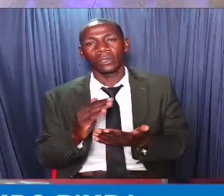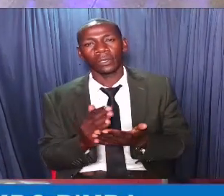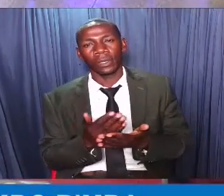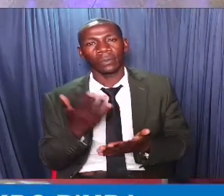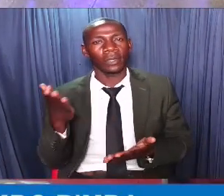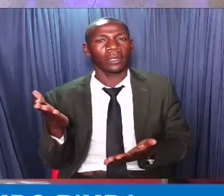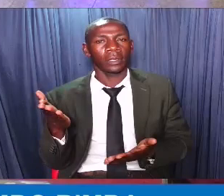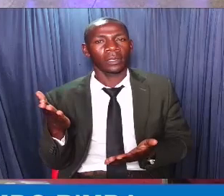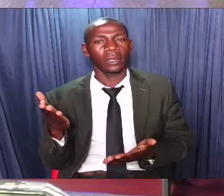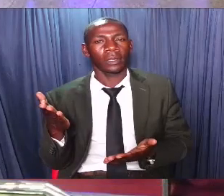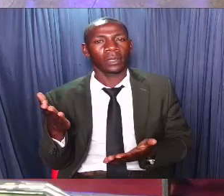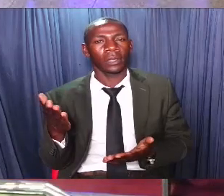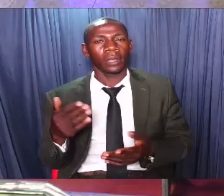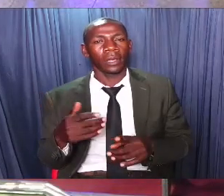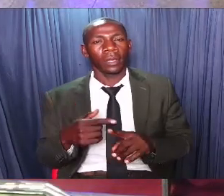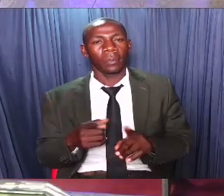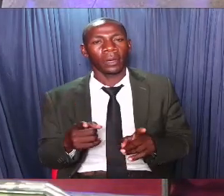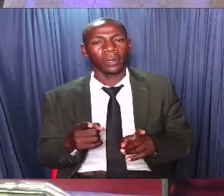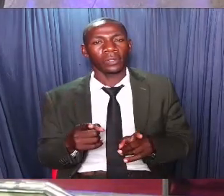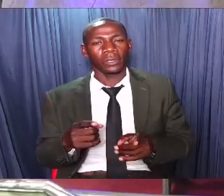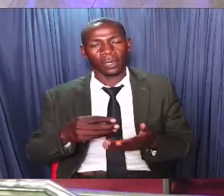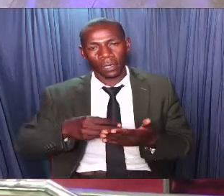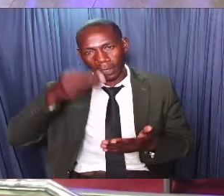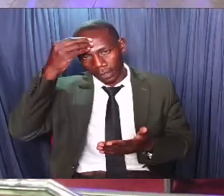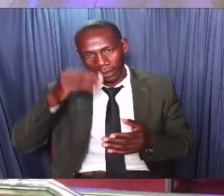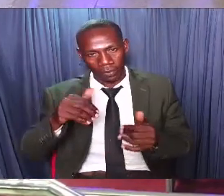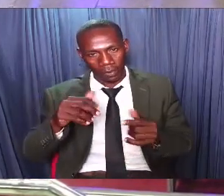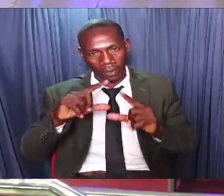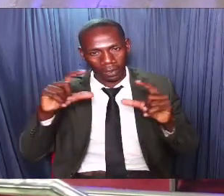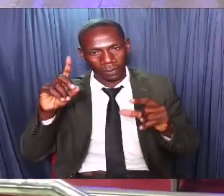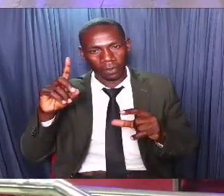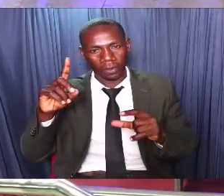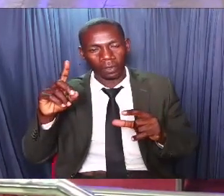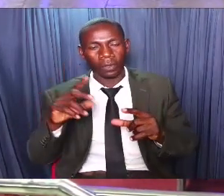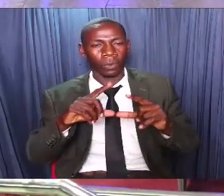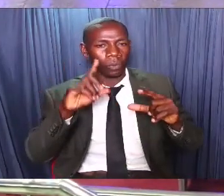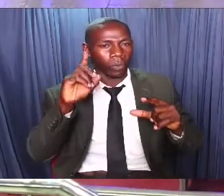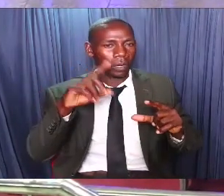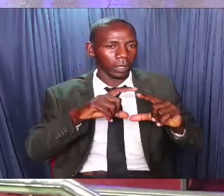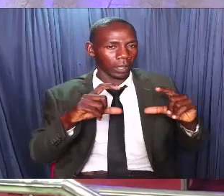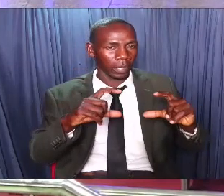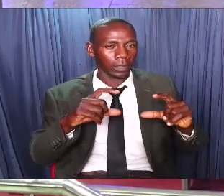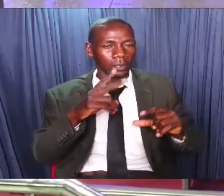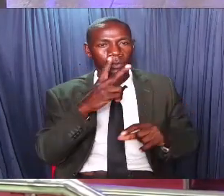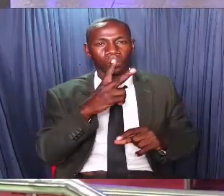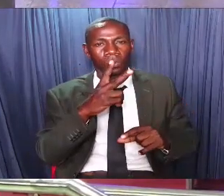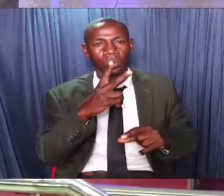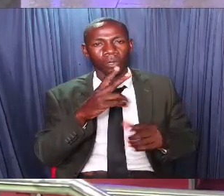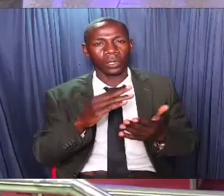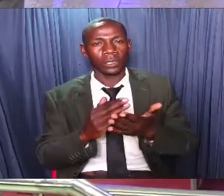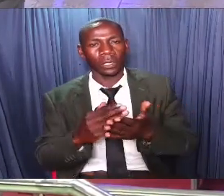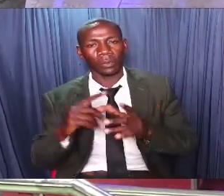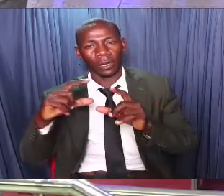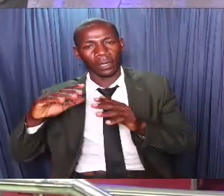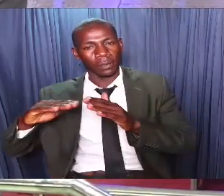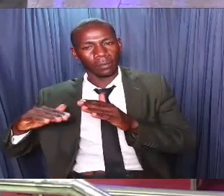was another one there. Lakini yeye ana grade 1, but he had grade 1. Na kuna mwingine wa grade 2, and another one had grade 2. Na wengine grade zingine za